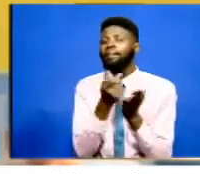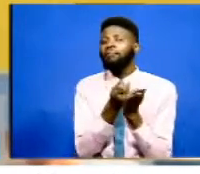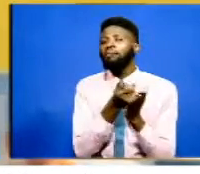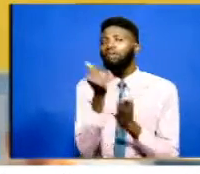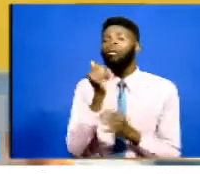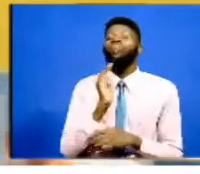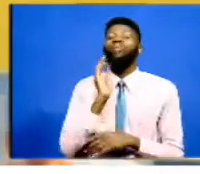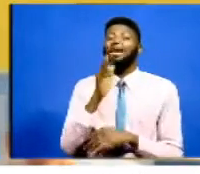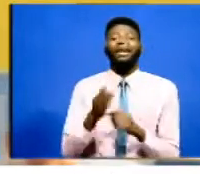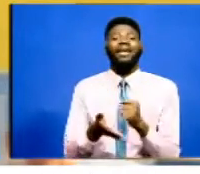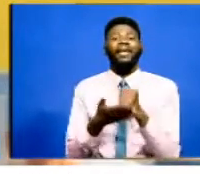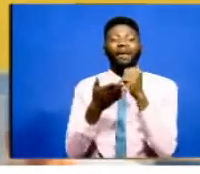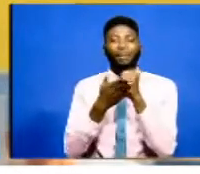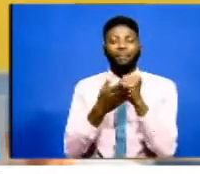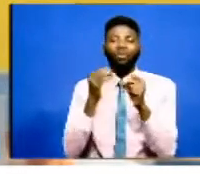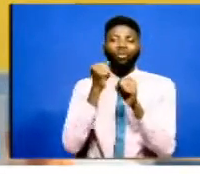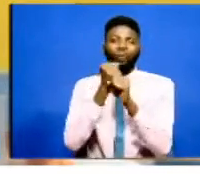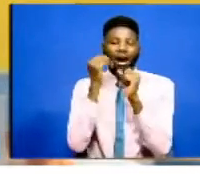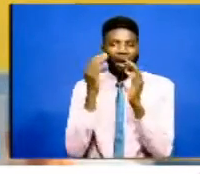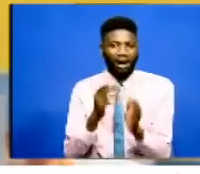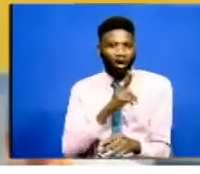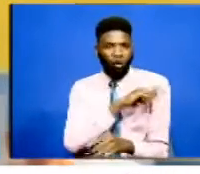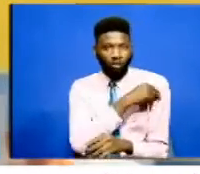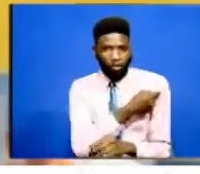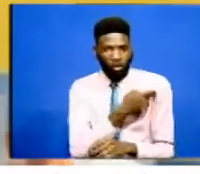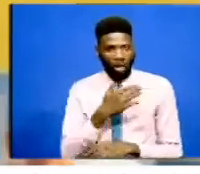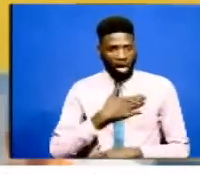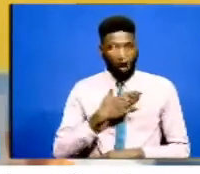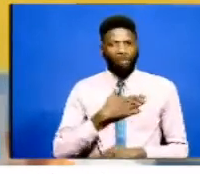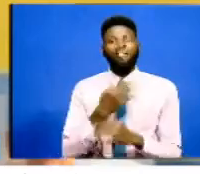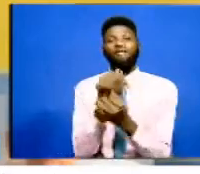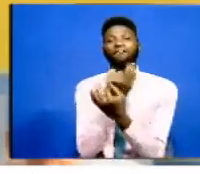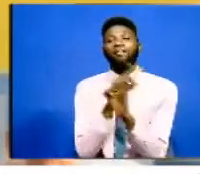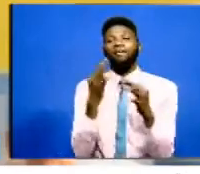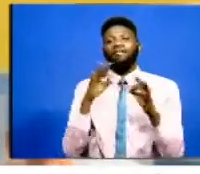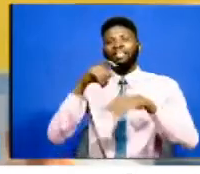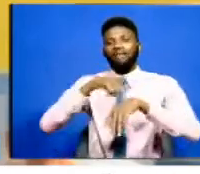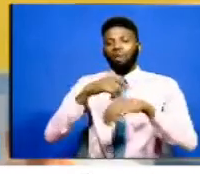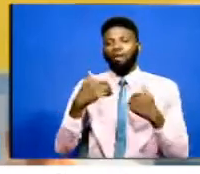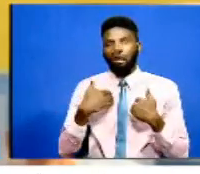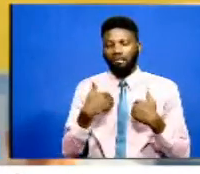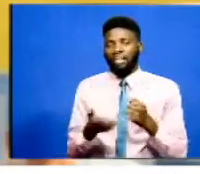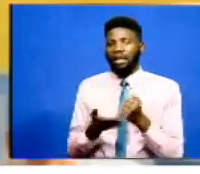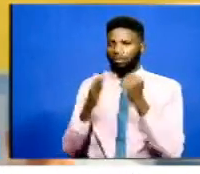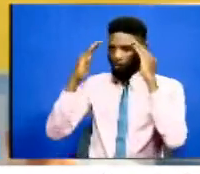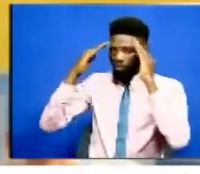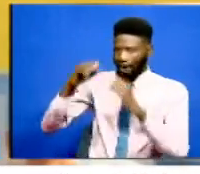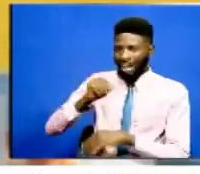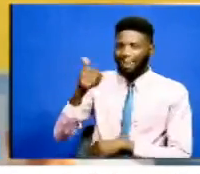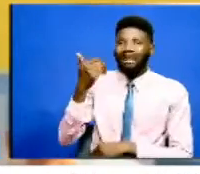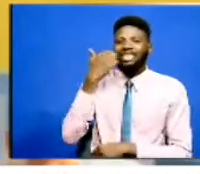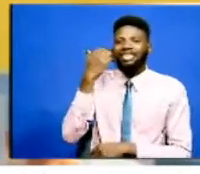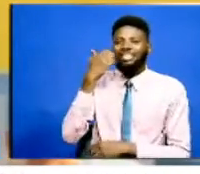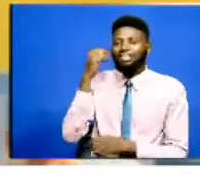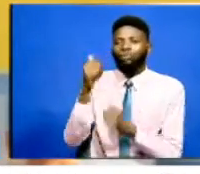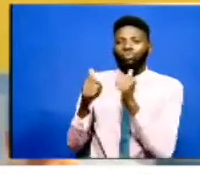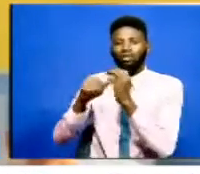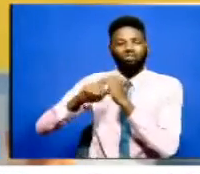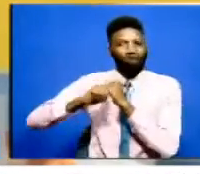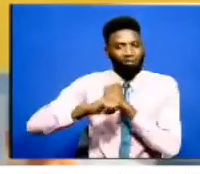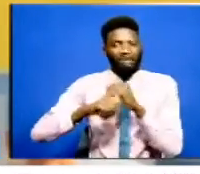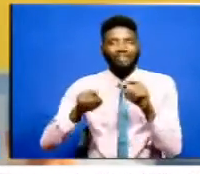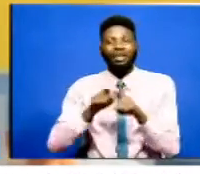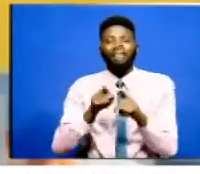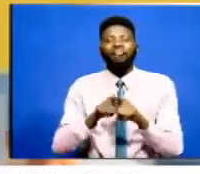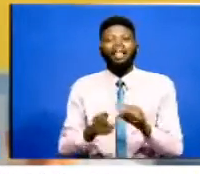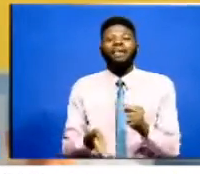health workers to address health conditions that cannot be avoided and also strengthen the resilience